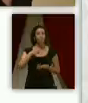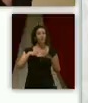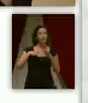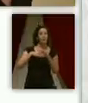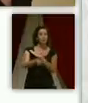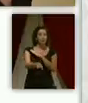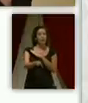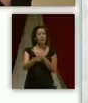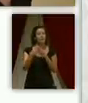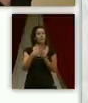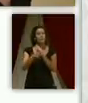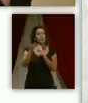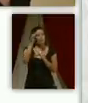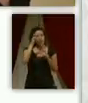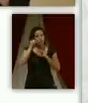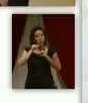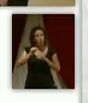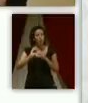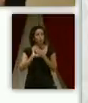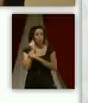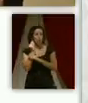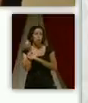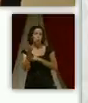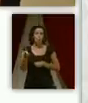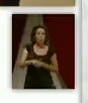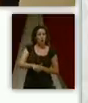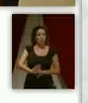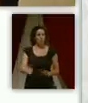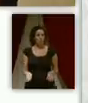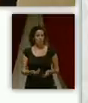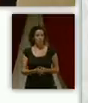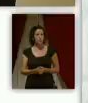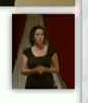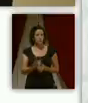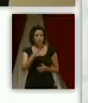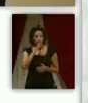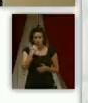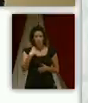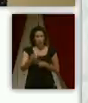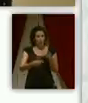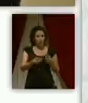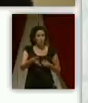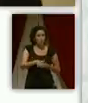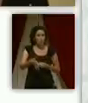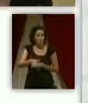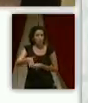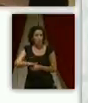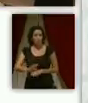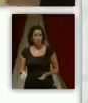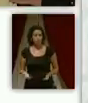A friend of mine says accessibility is not a patch. It's a key